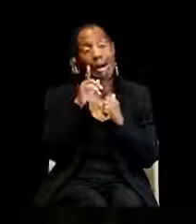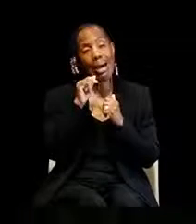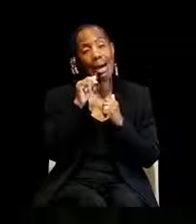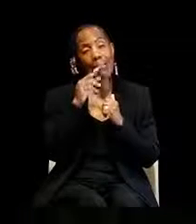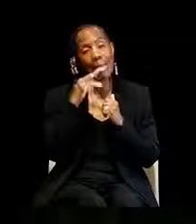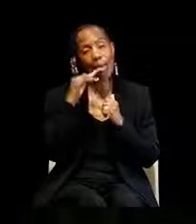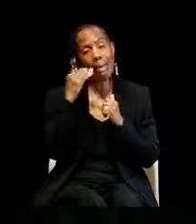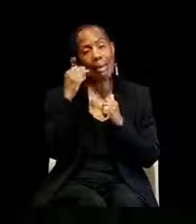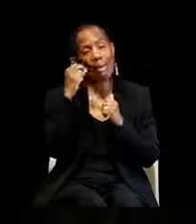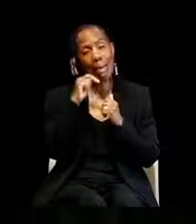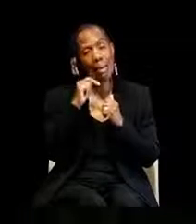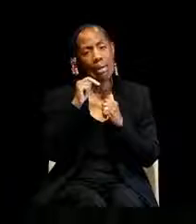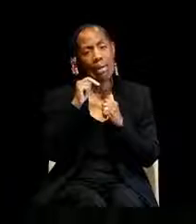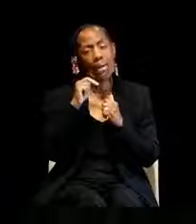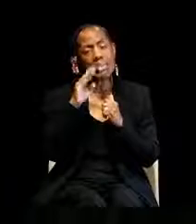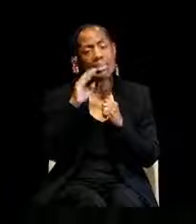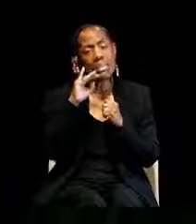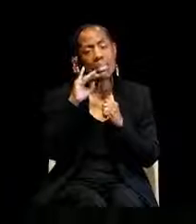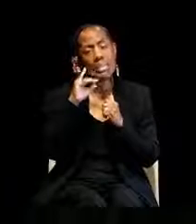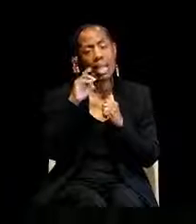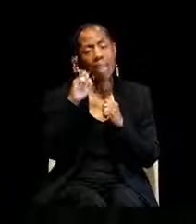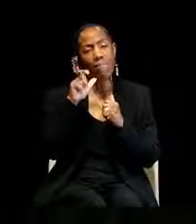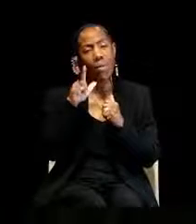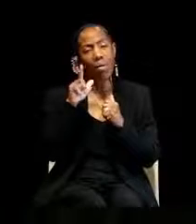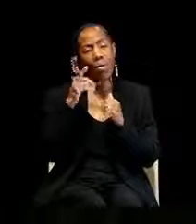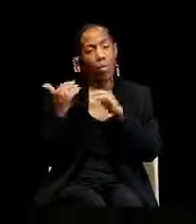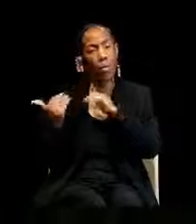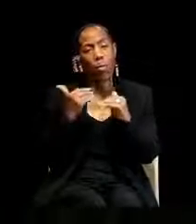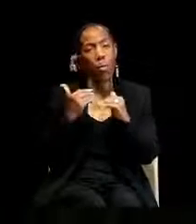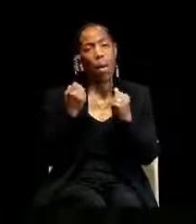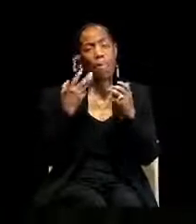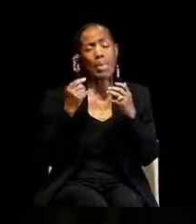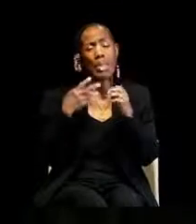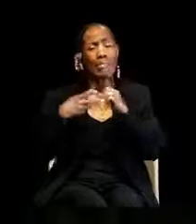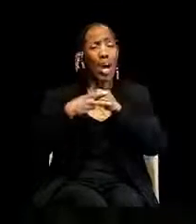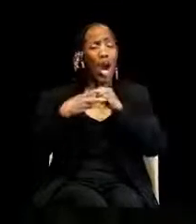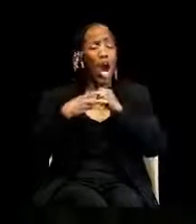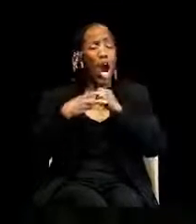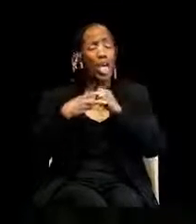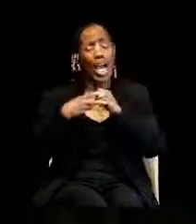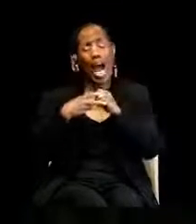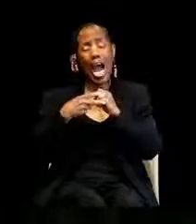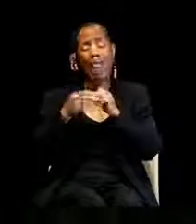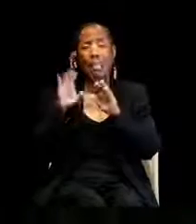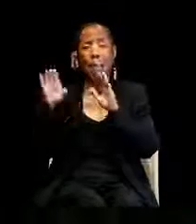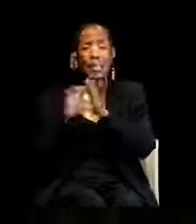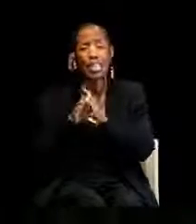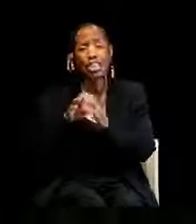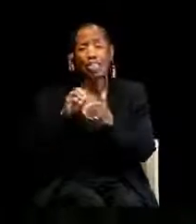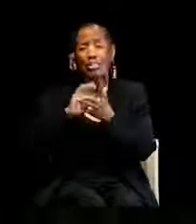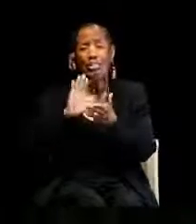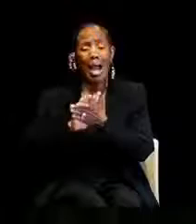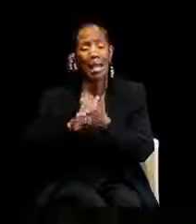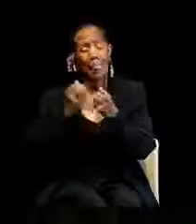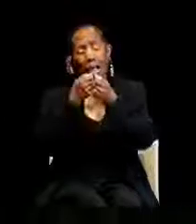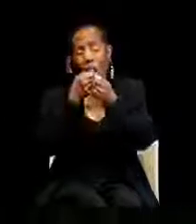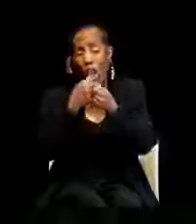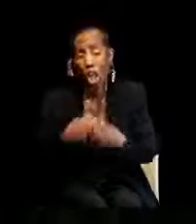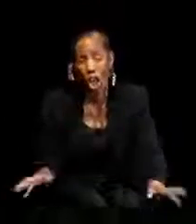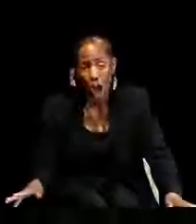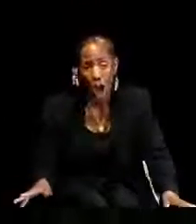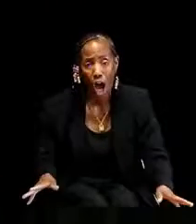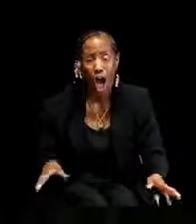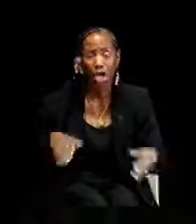many Liberians, we lost a lot of our archives. We lost a lot of our photos. We lost a lot of our documents, right? And those